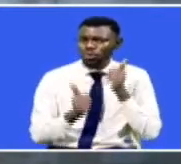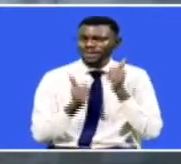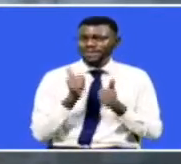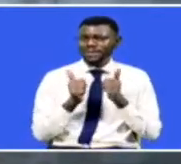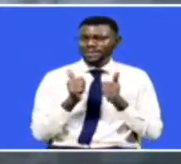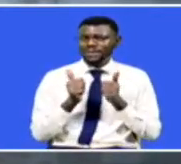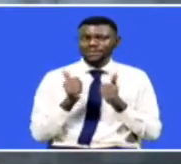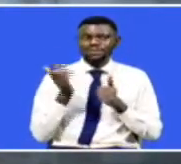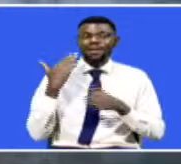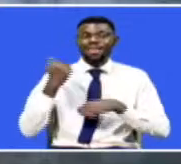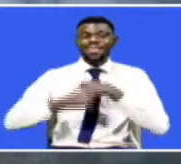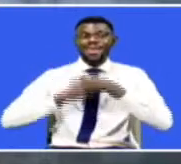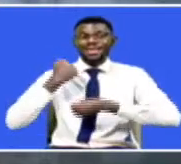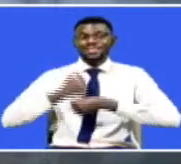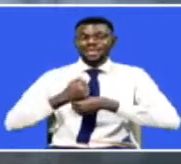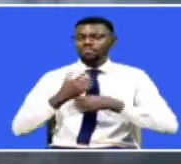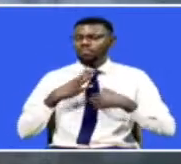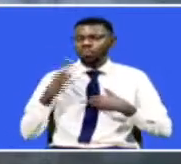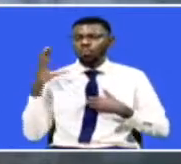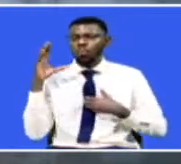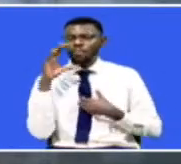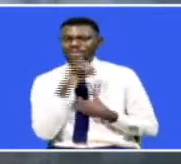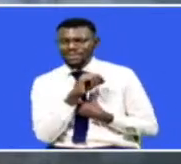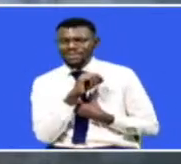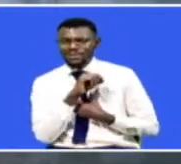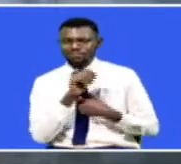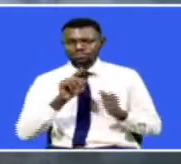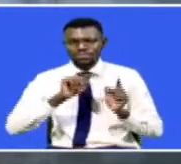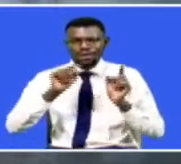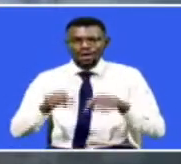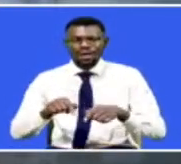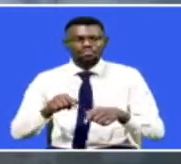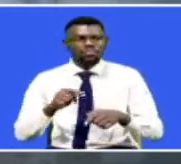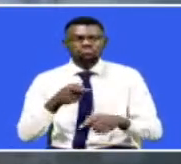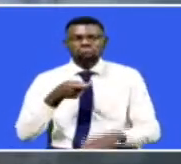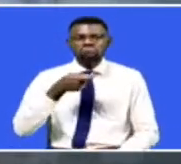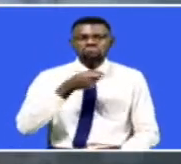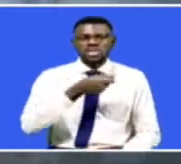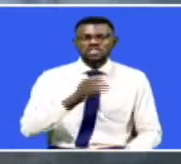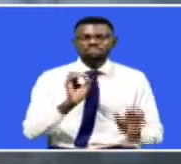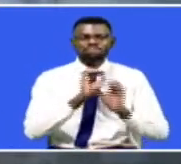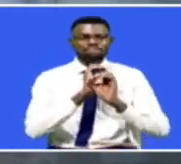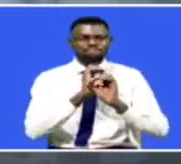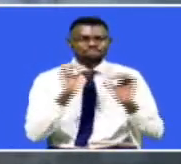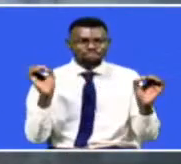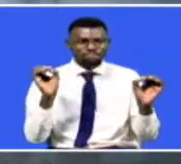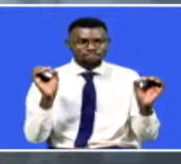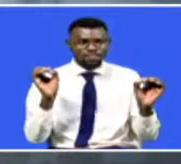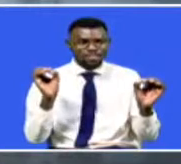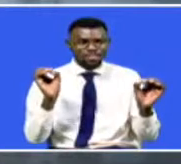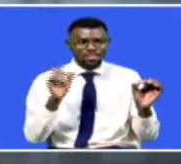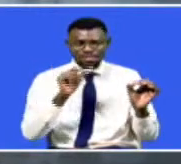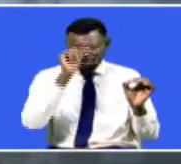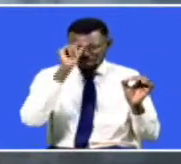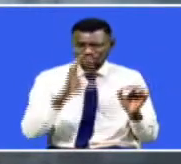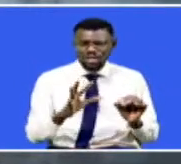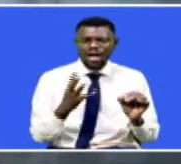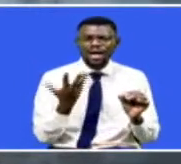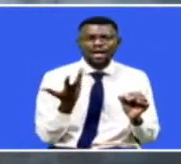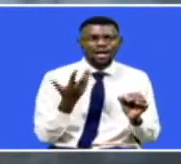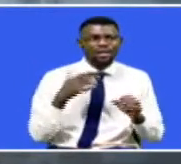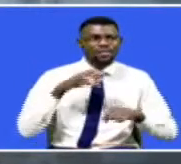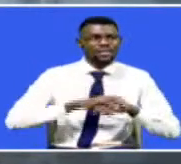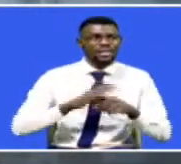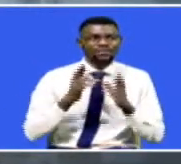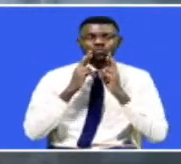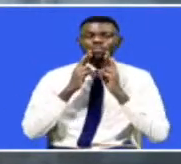last year are expunged from the payroll. Governor Ndeti, while receiving report from 4 out of 5 task forces which